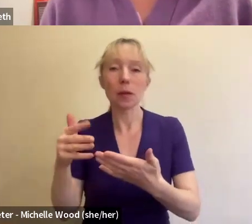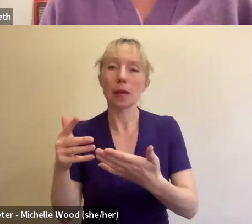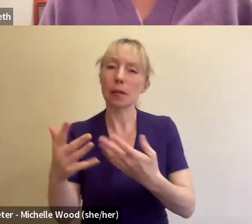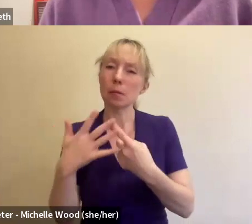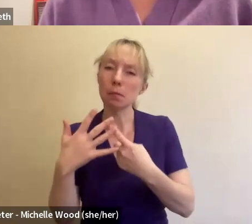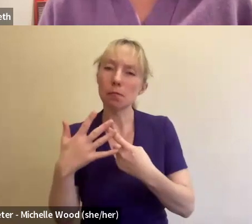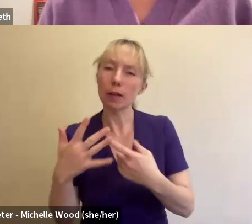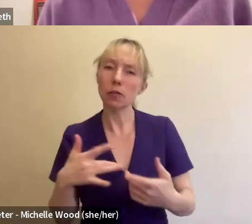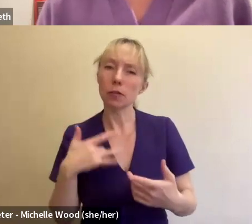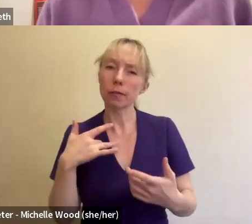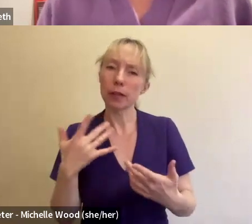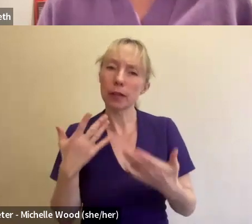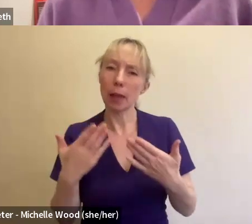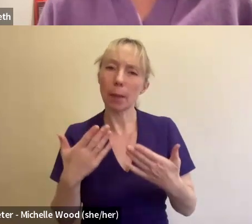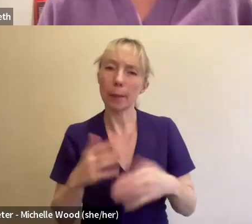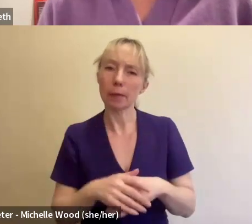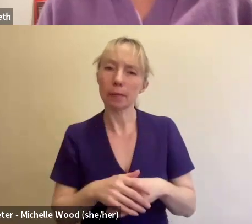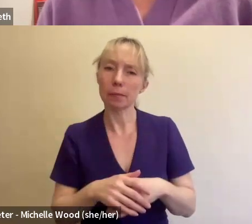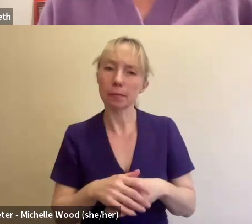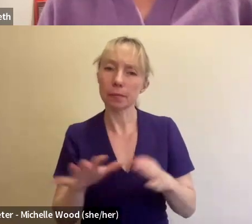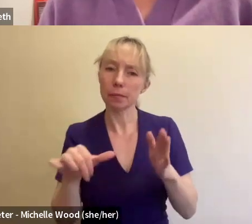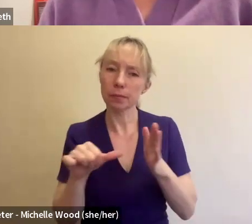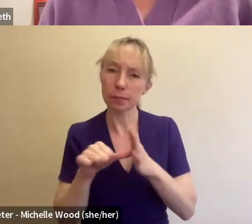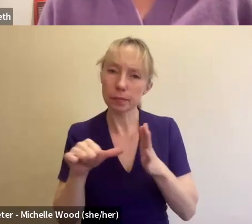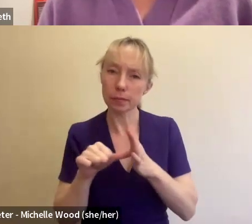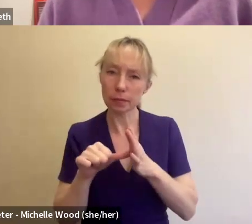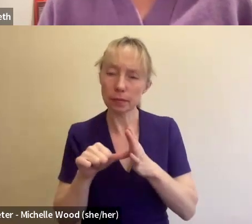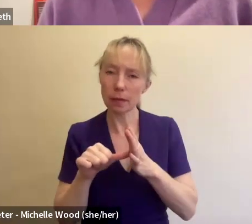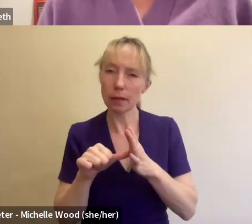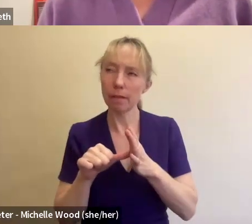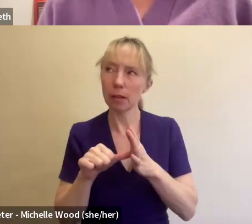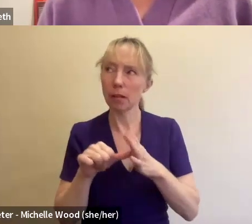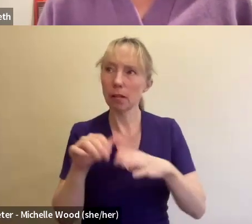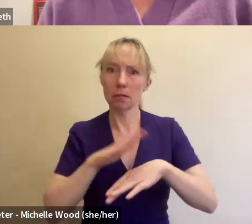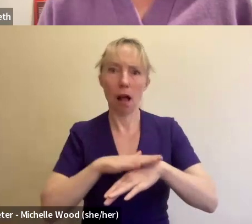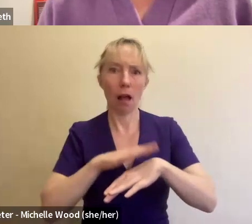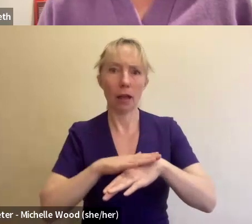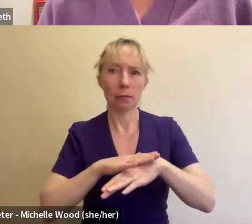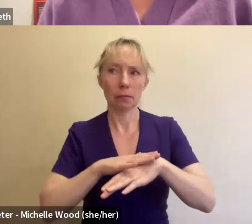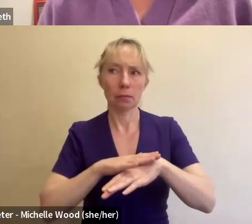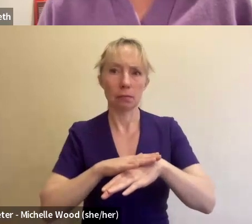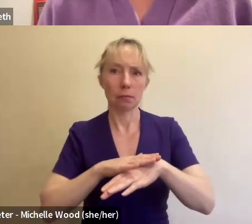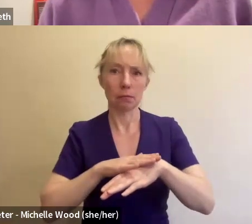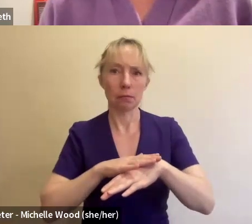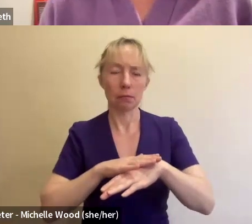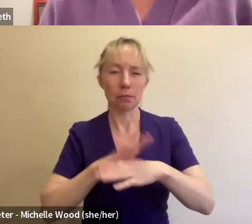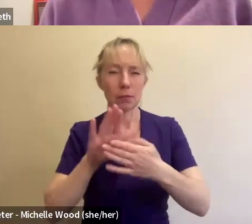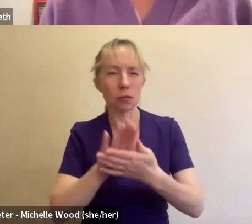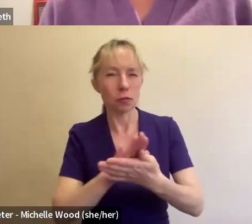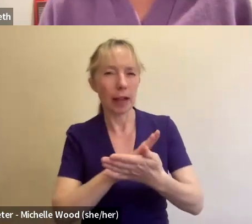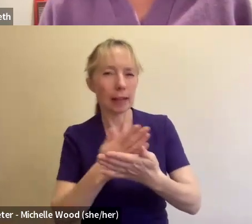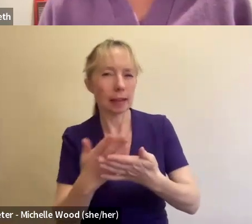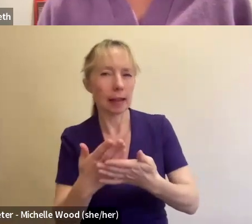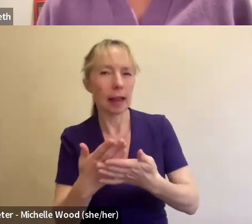in this current, very tricky historical moment to translate